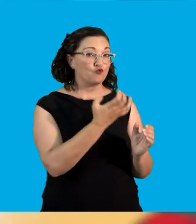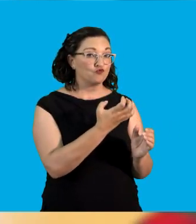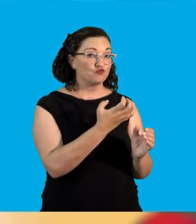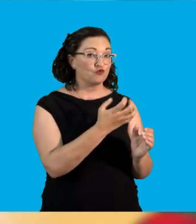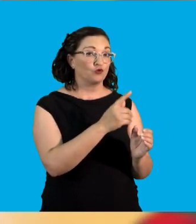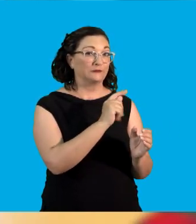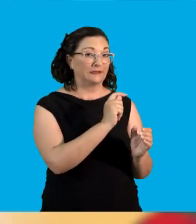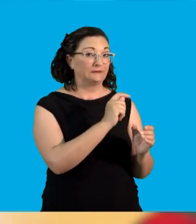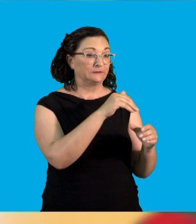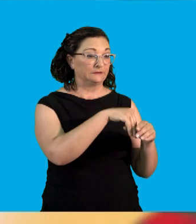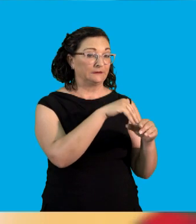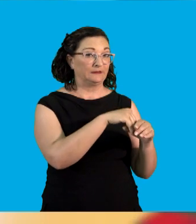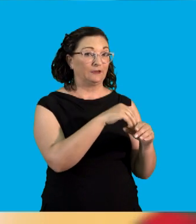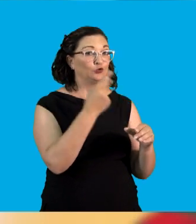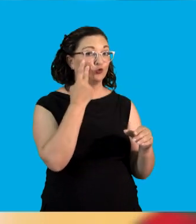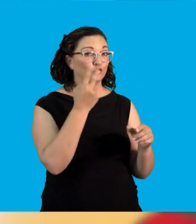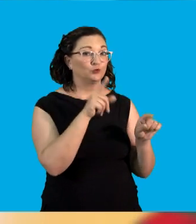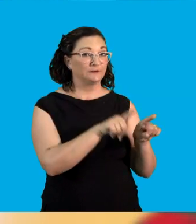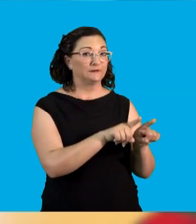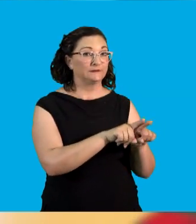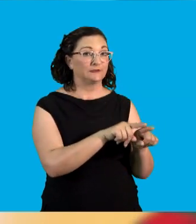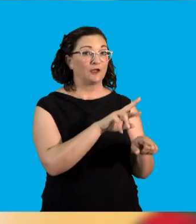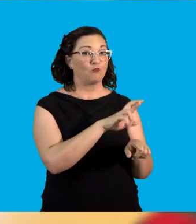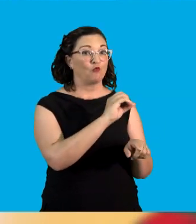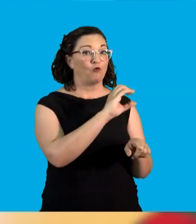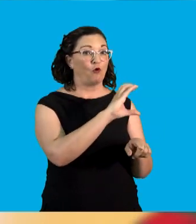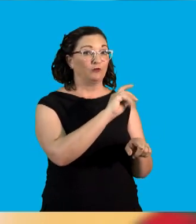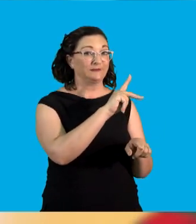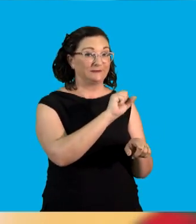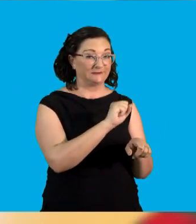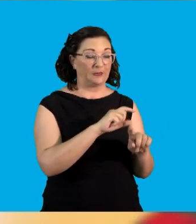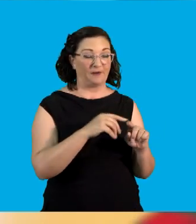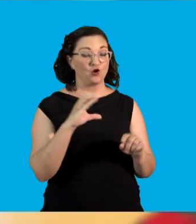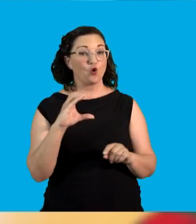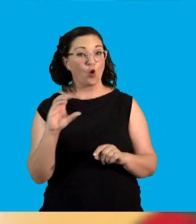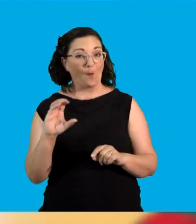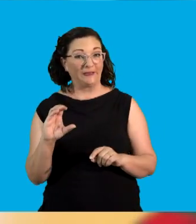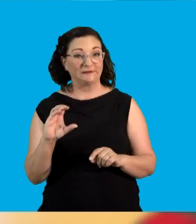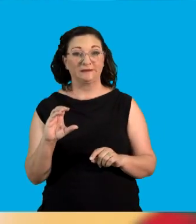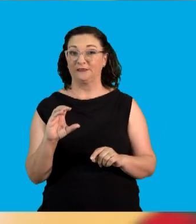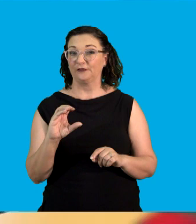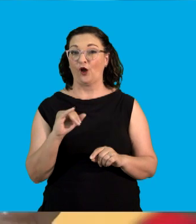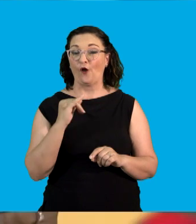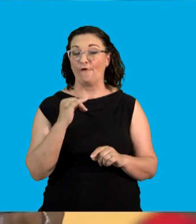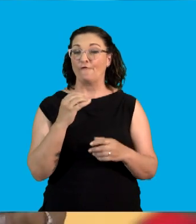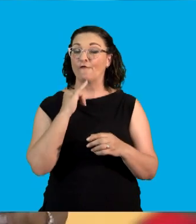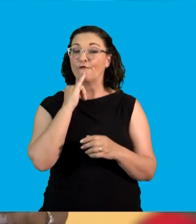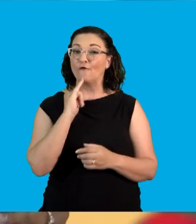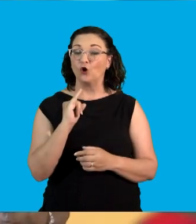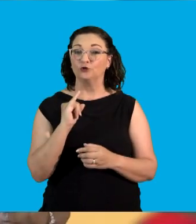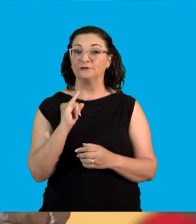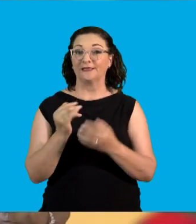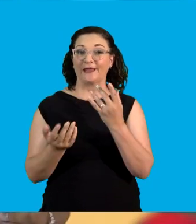are terrestrial components that look like rocks. But the comets, they are made up of